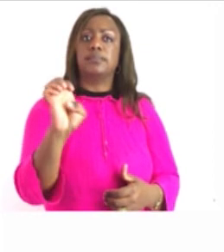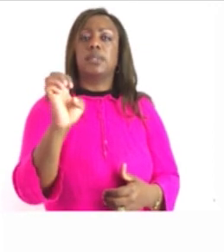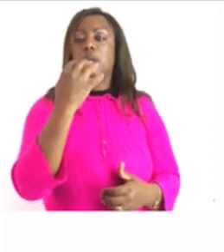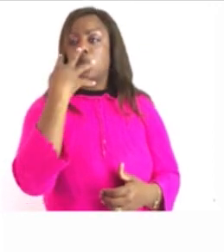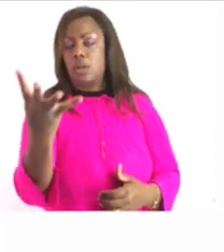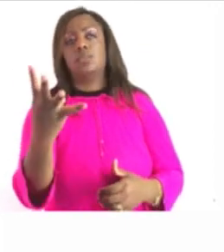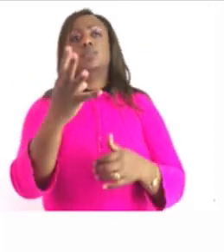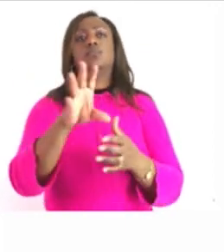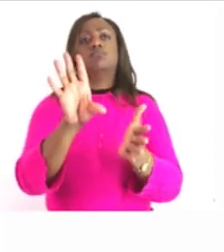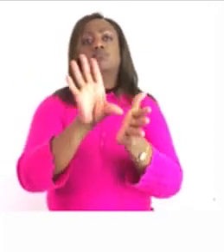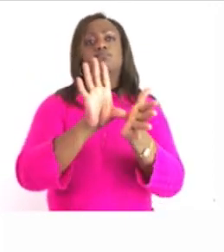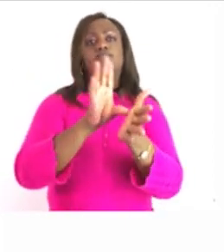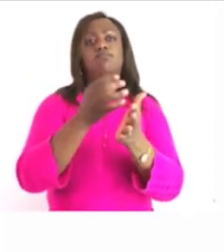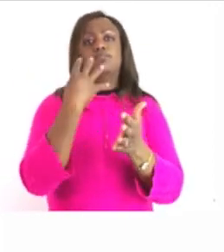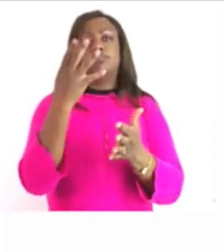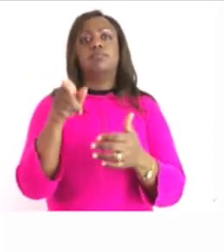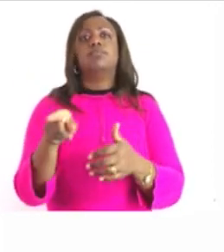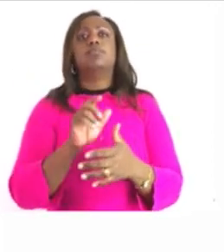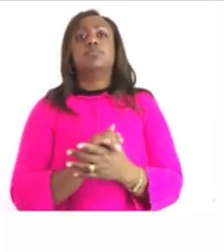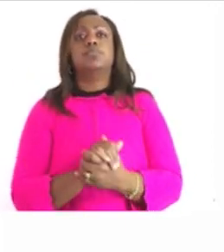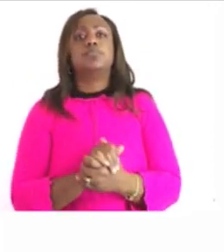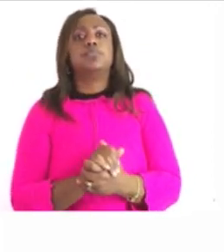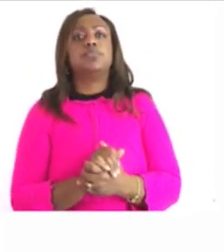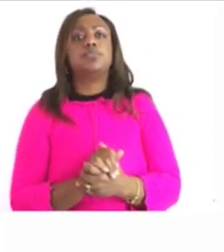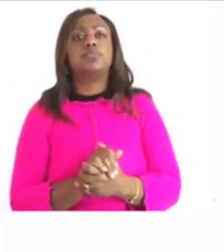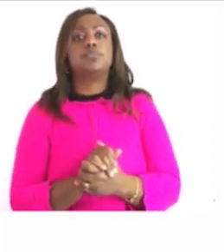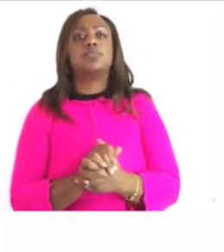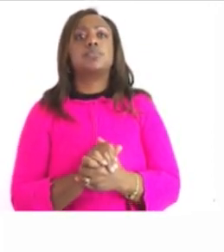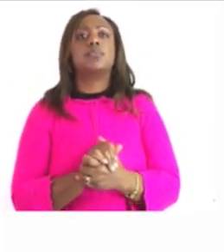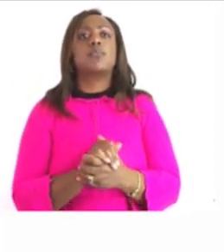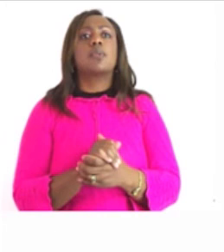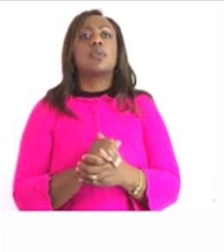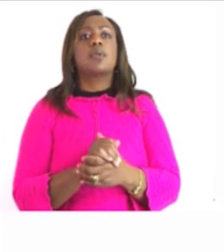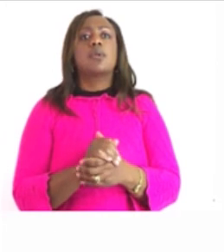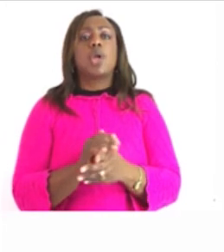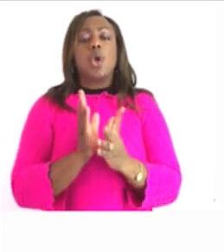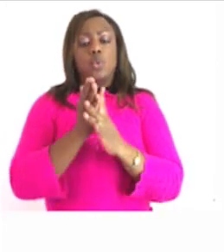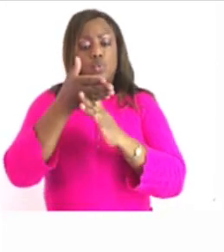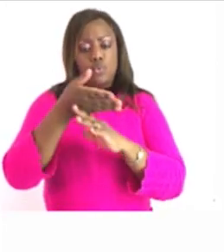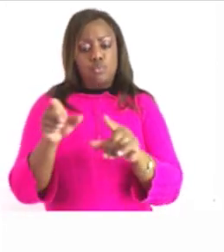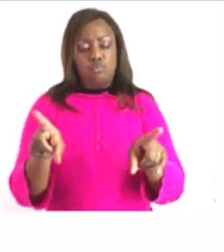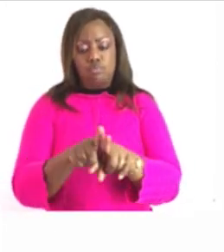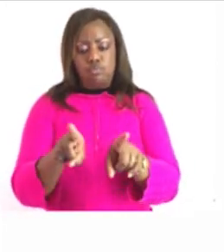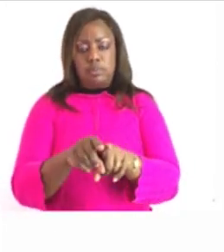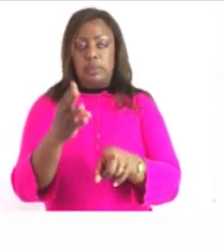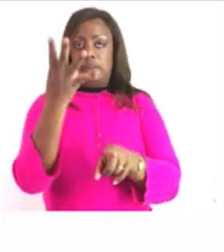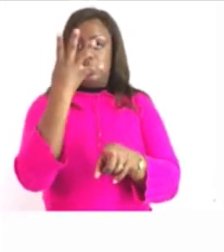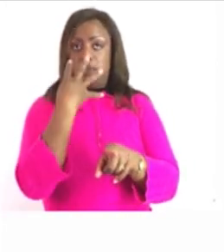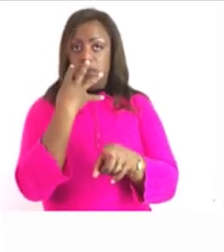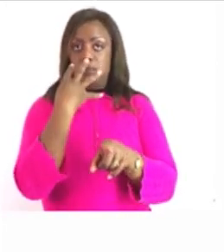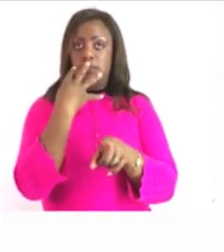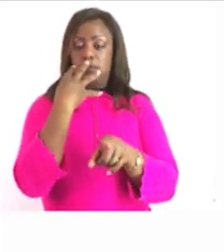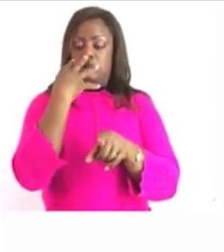goes out. So it's bronchial, the bronchi, the trachea, pharynx, nasal cavities. Carbon dioxide, which is